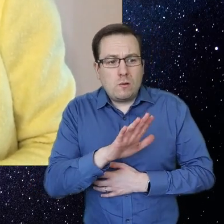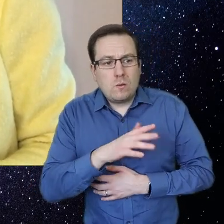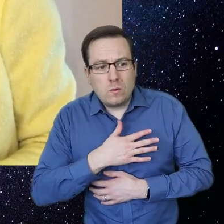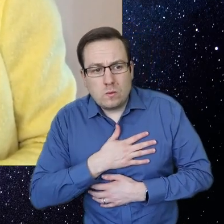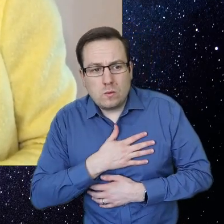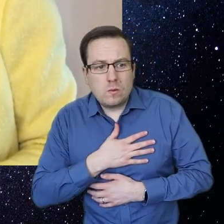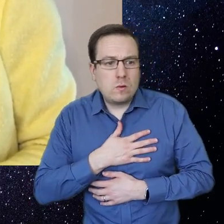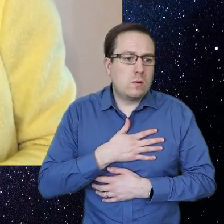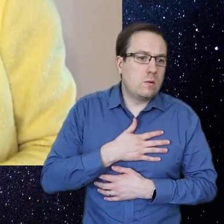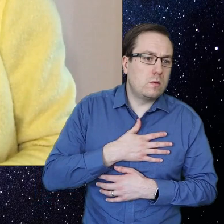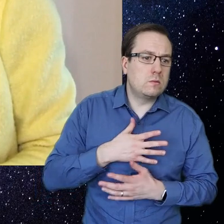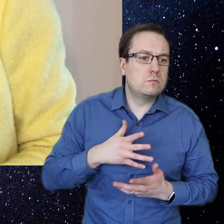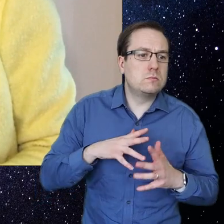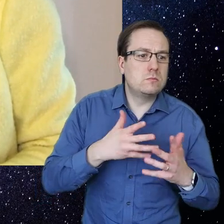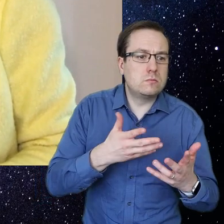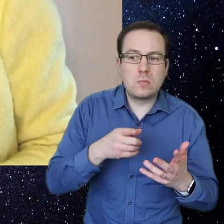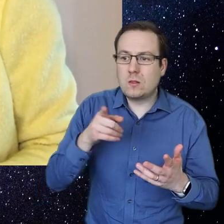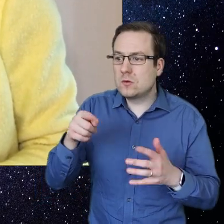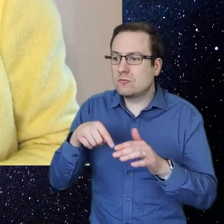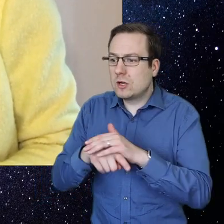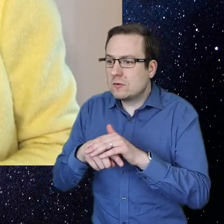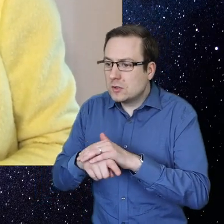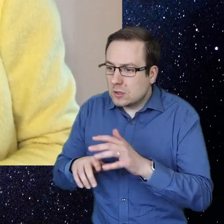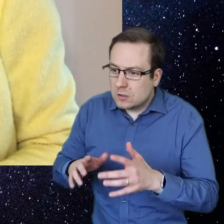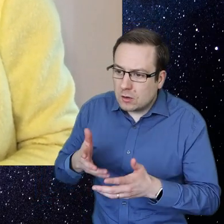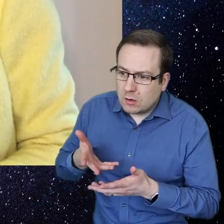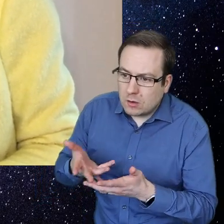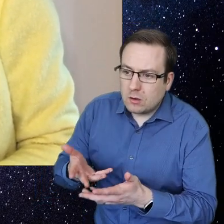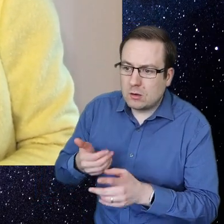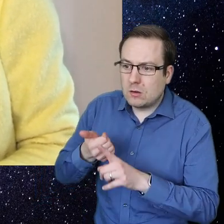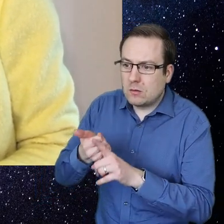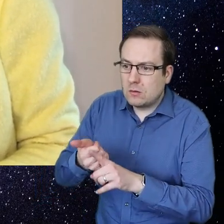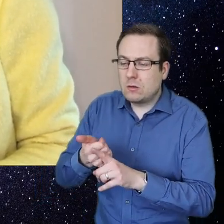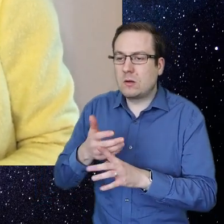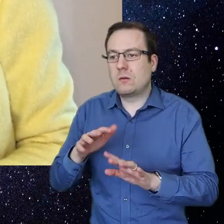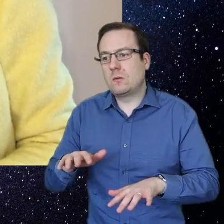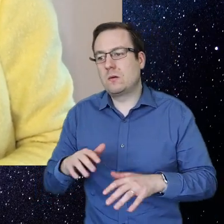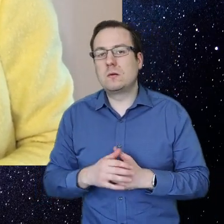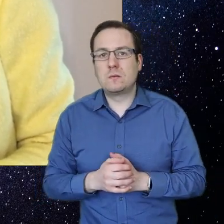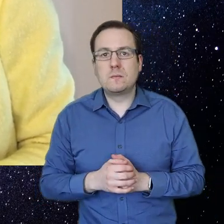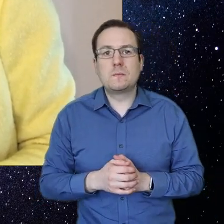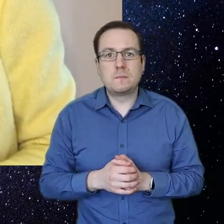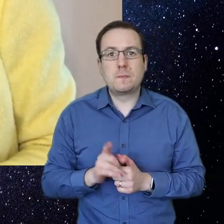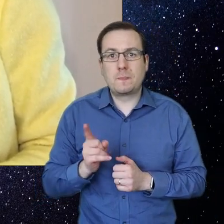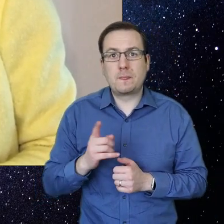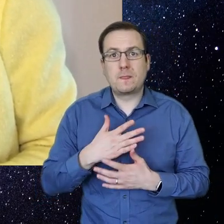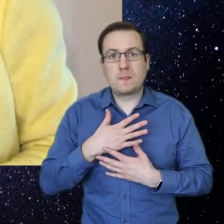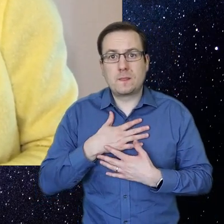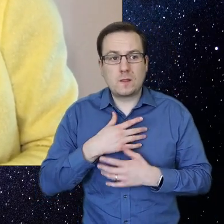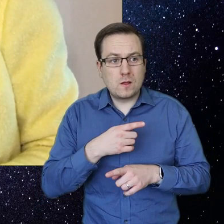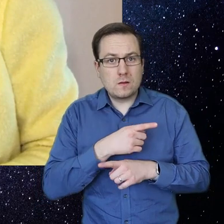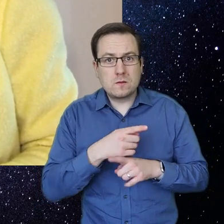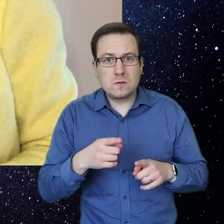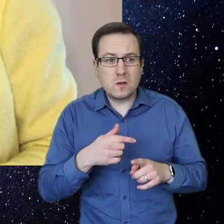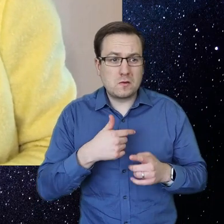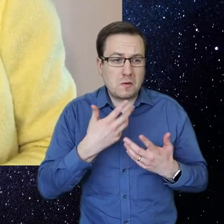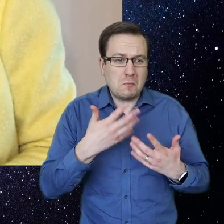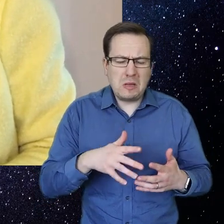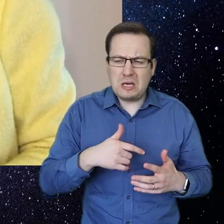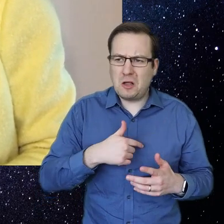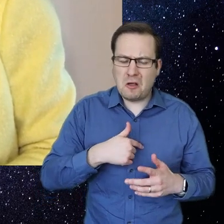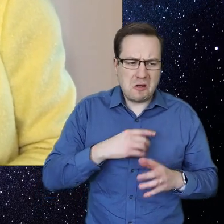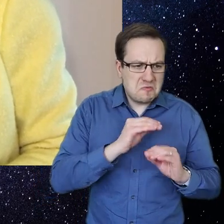threat, hospitality to refugees and migrants, caring for those who've been taught